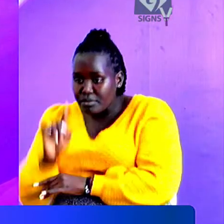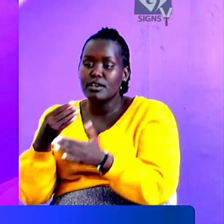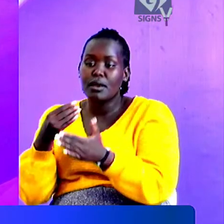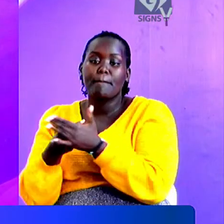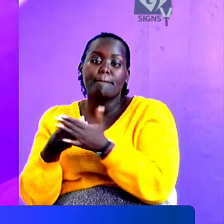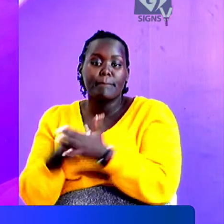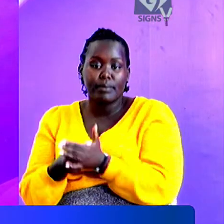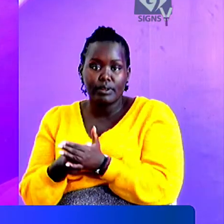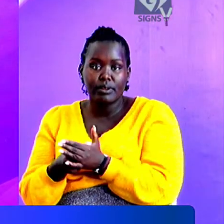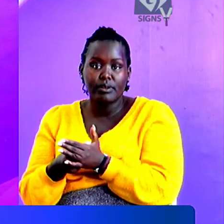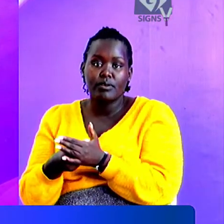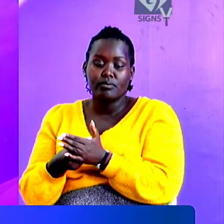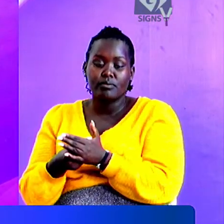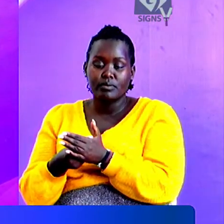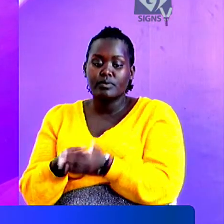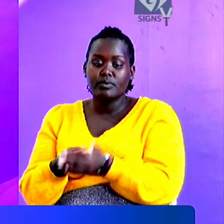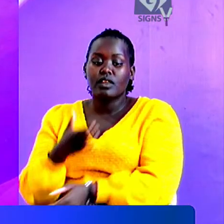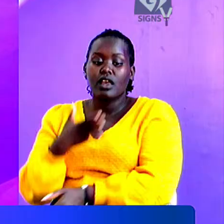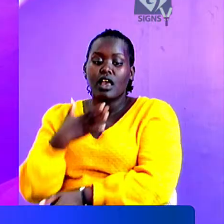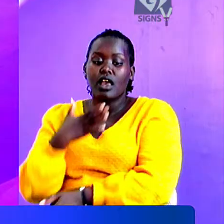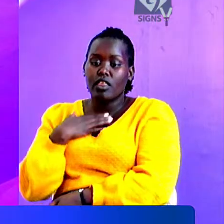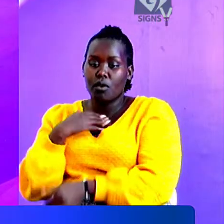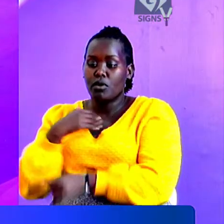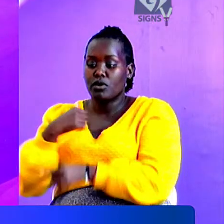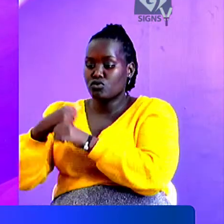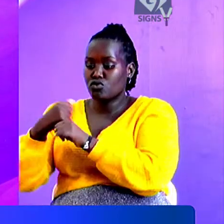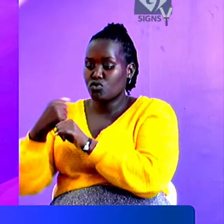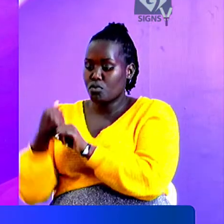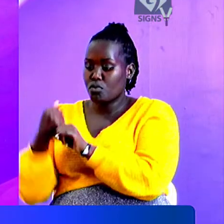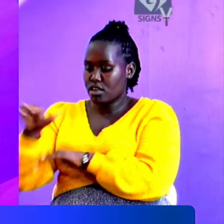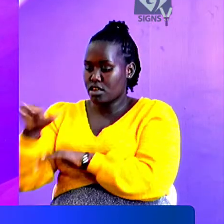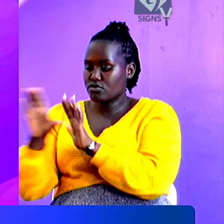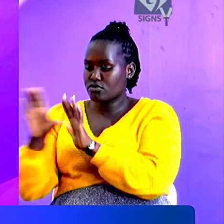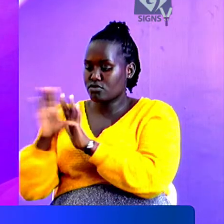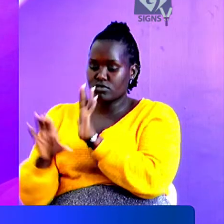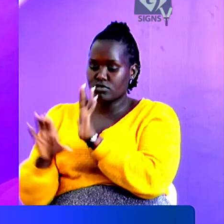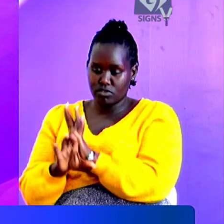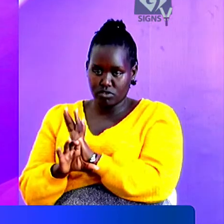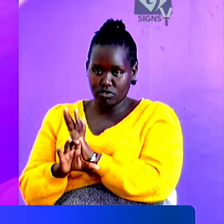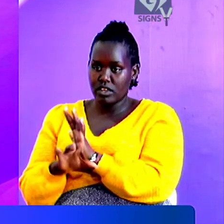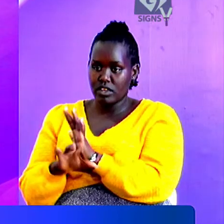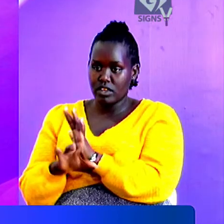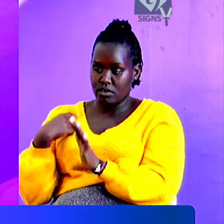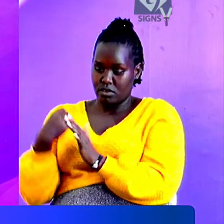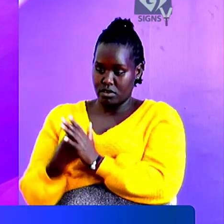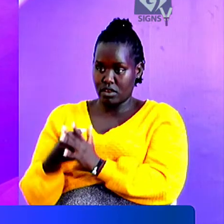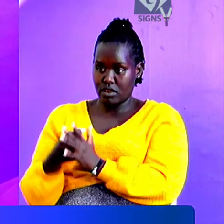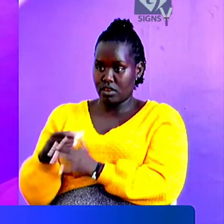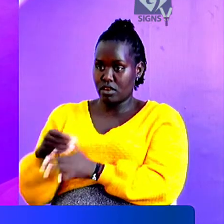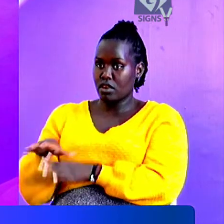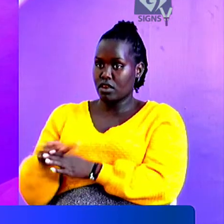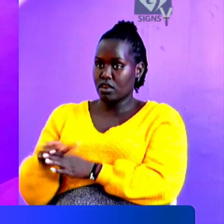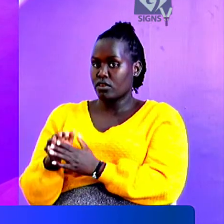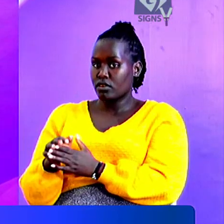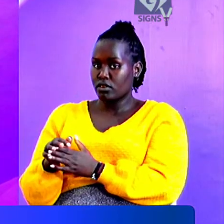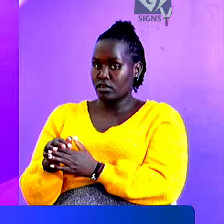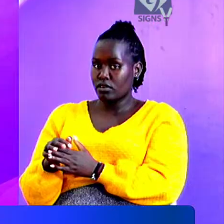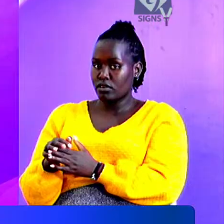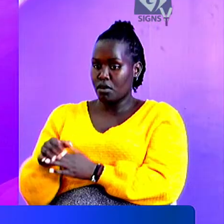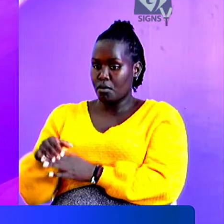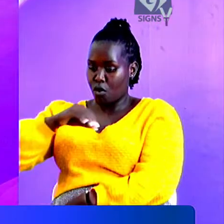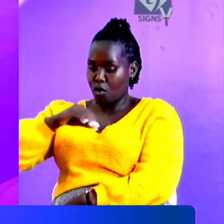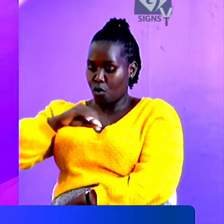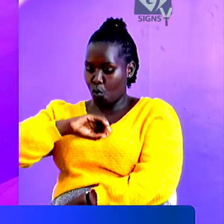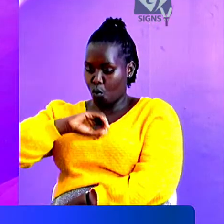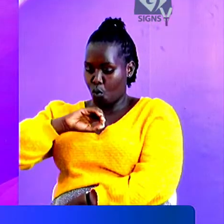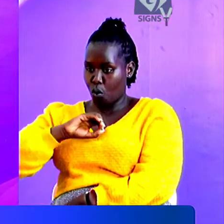And they always want to, they want to make it constitutional by any means. The other day, a bill was sponsored by Otiende Amolo, Yeah. my own MP. Yes. All